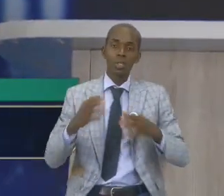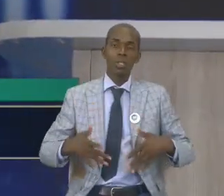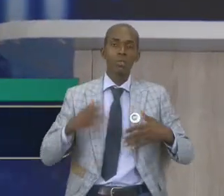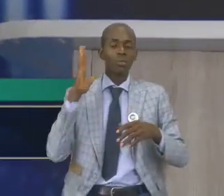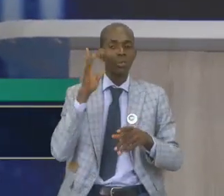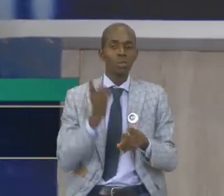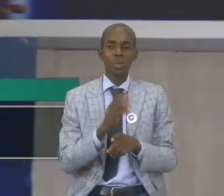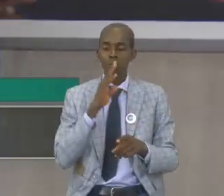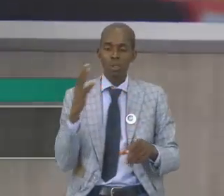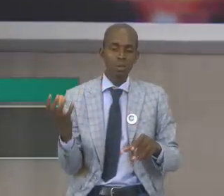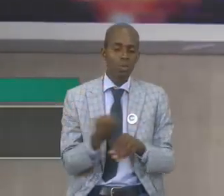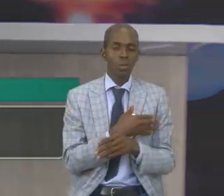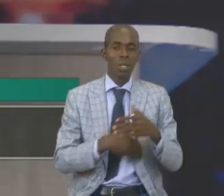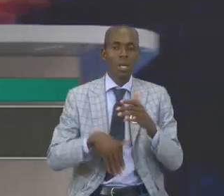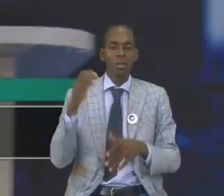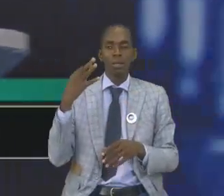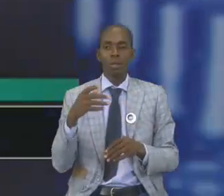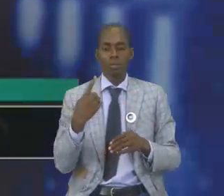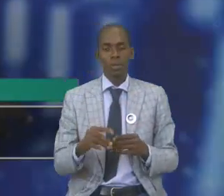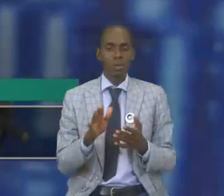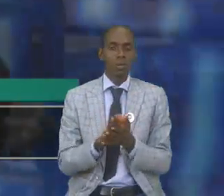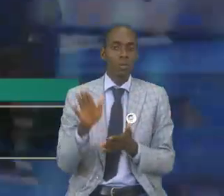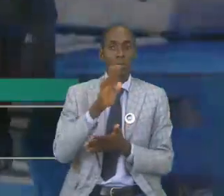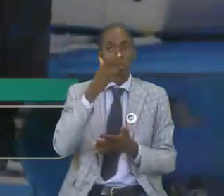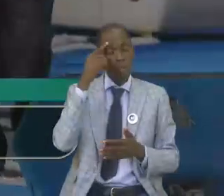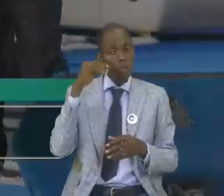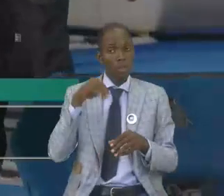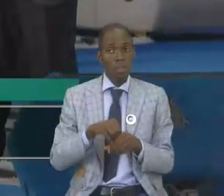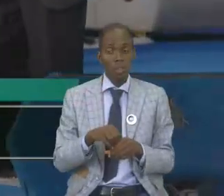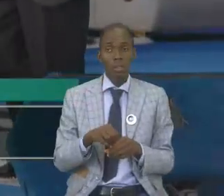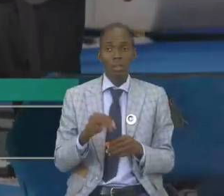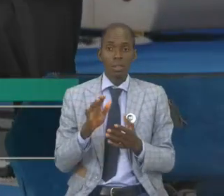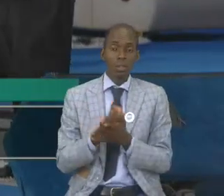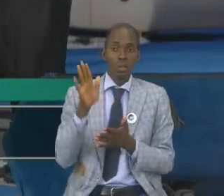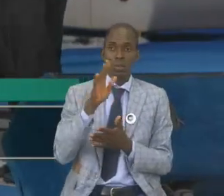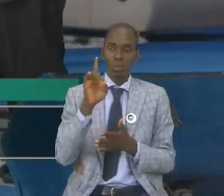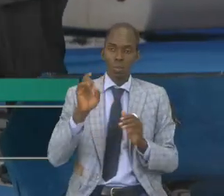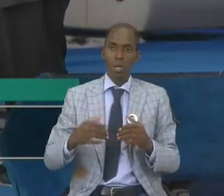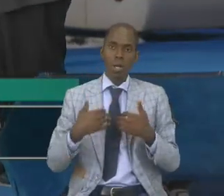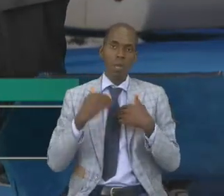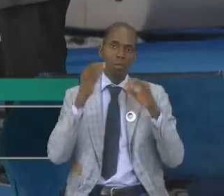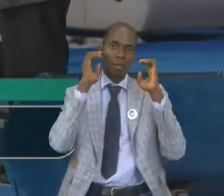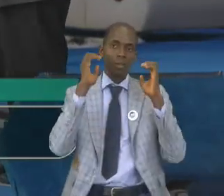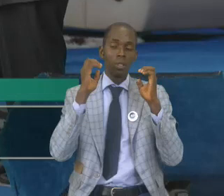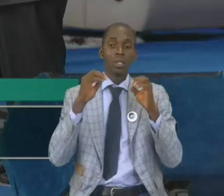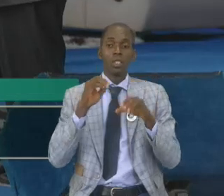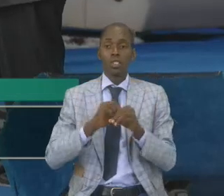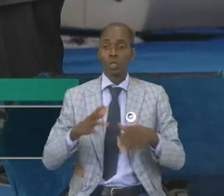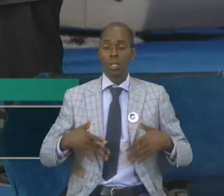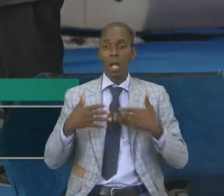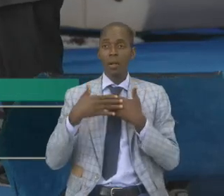of college, because in college, no education. And in life, after you are passed out